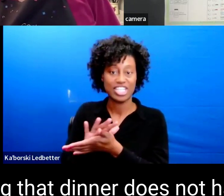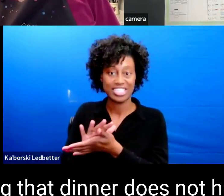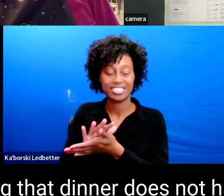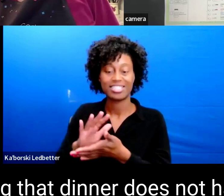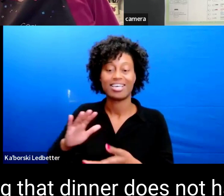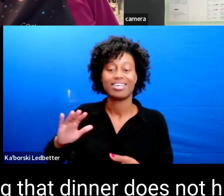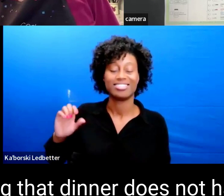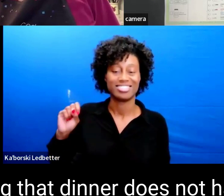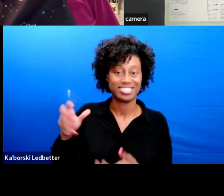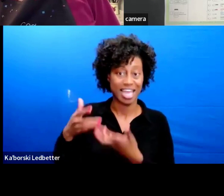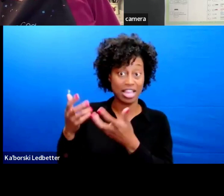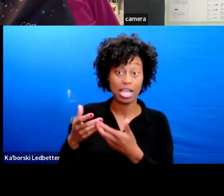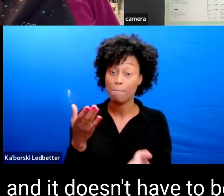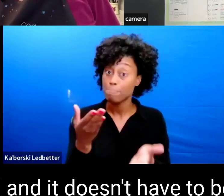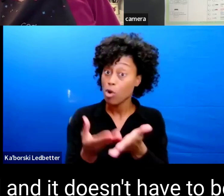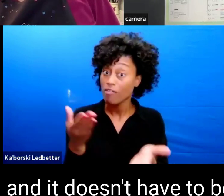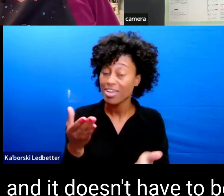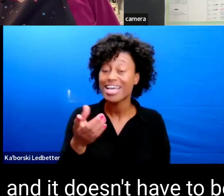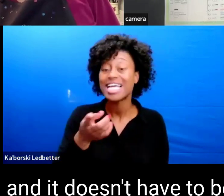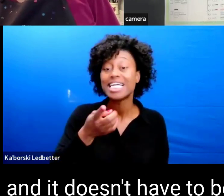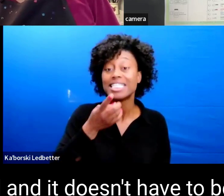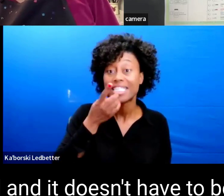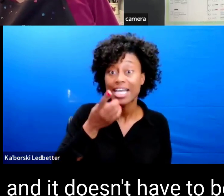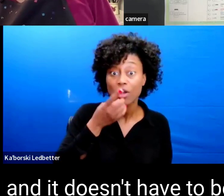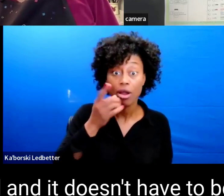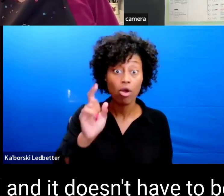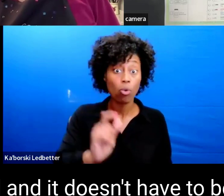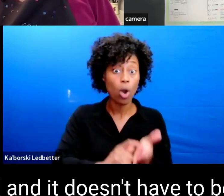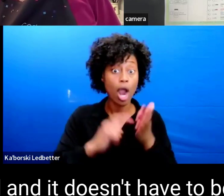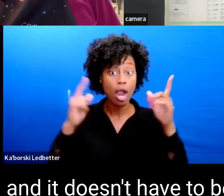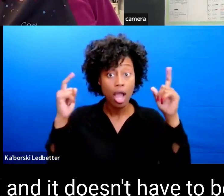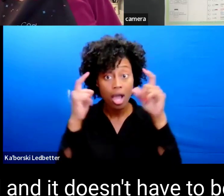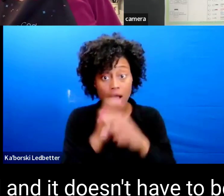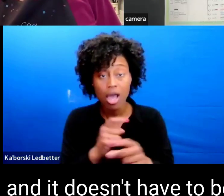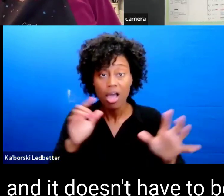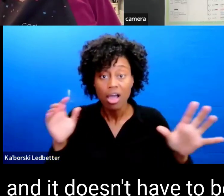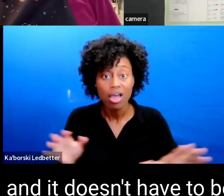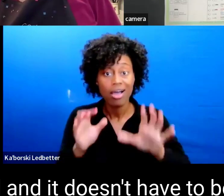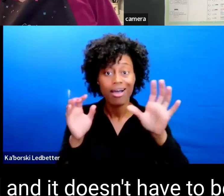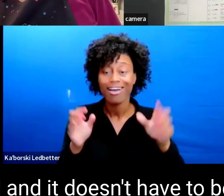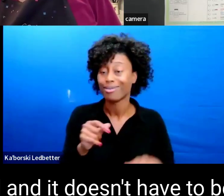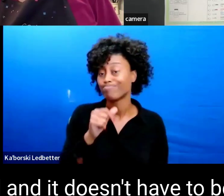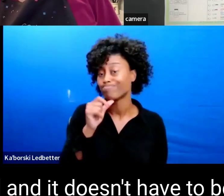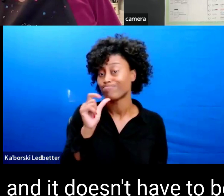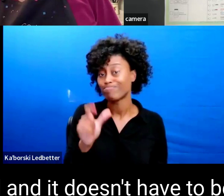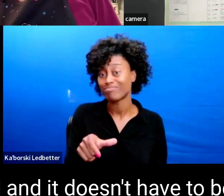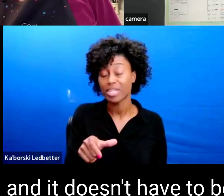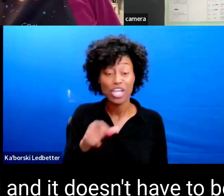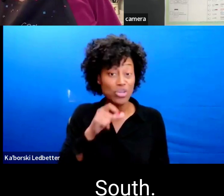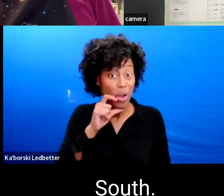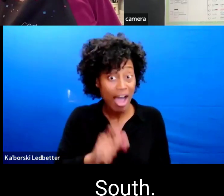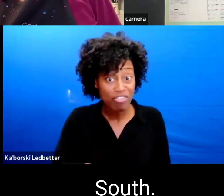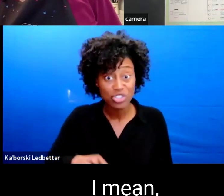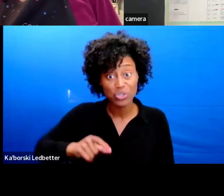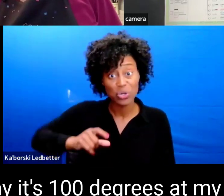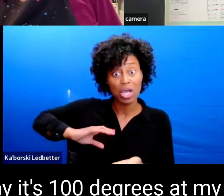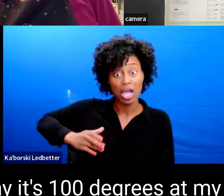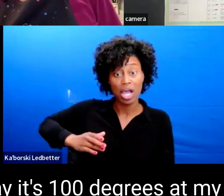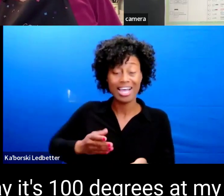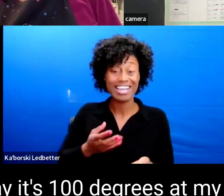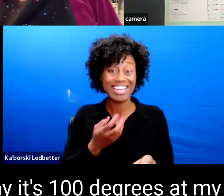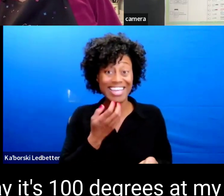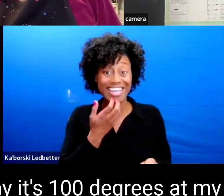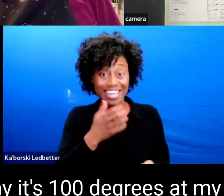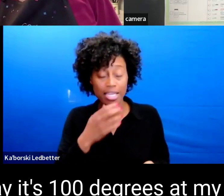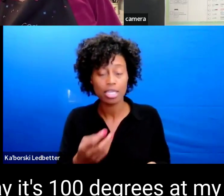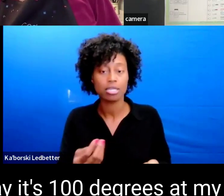not have to be complicated, and it doesn't have to be cooked in the South. I mean, today